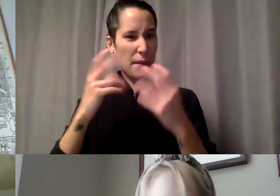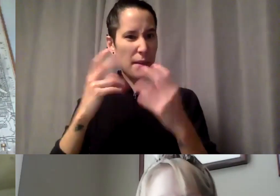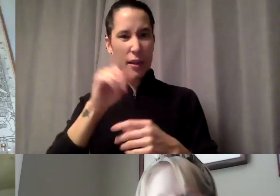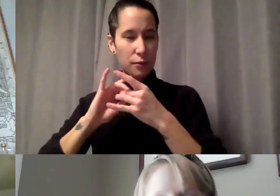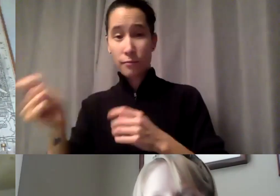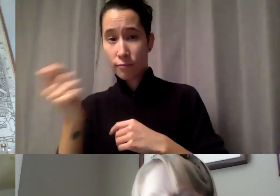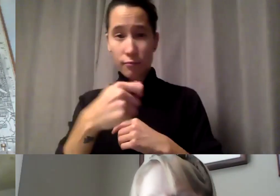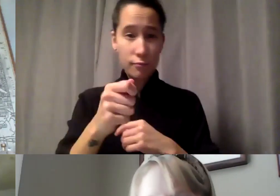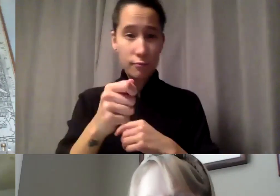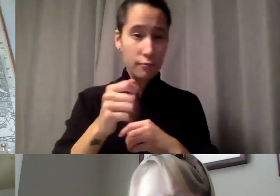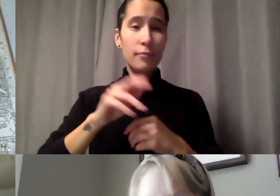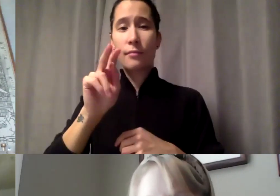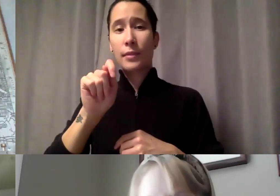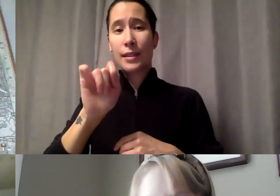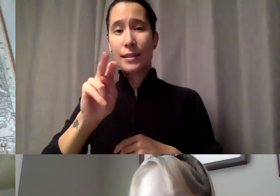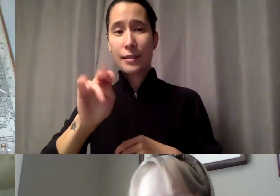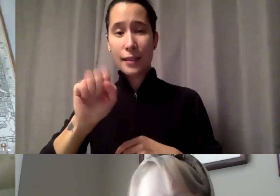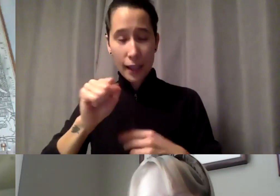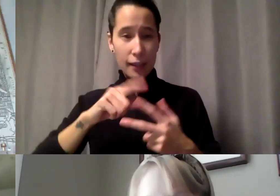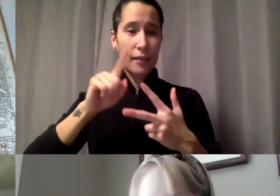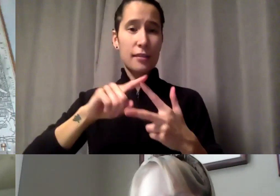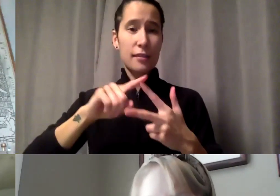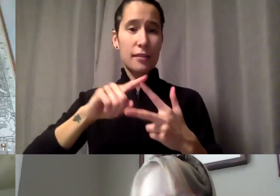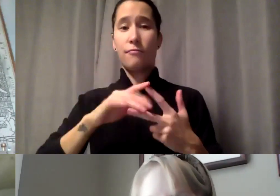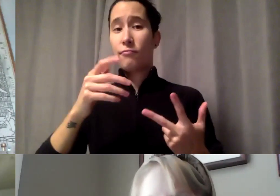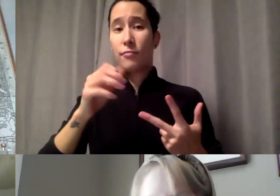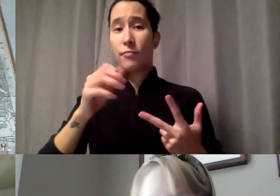badminton, squash, pickleball. Can adults play doubles?